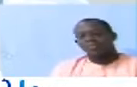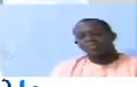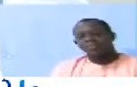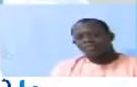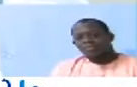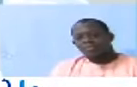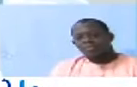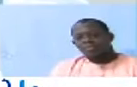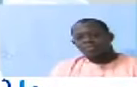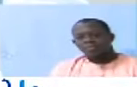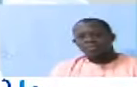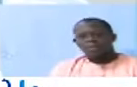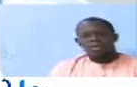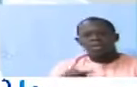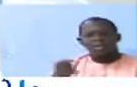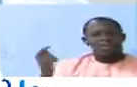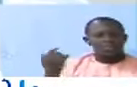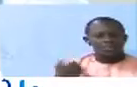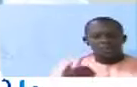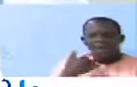Did they ask you any questions?